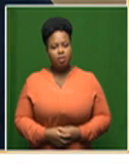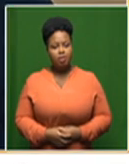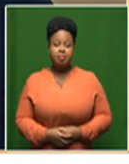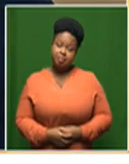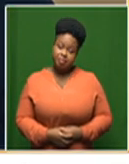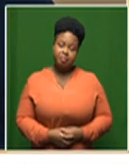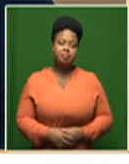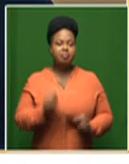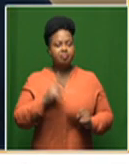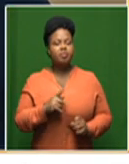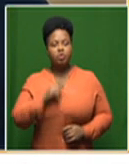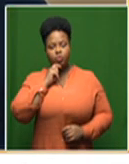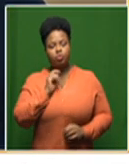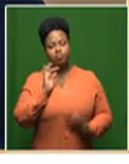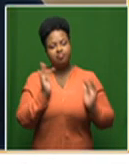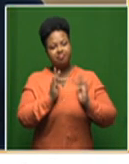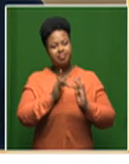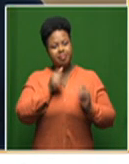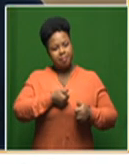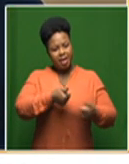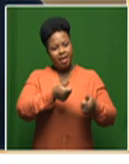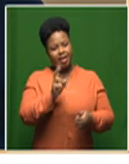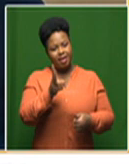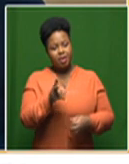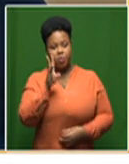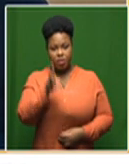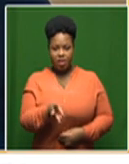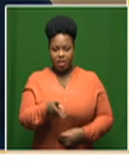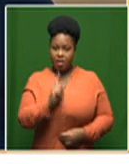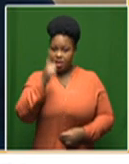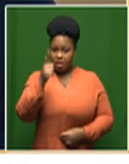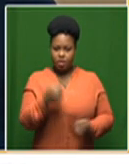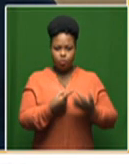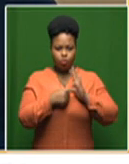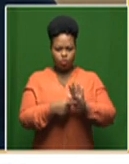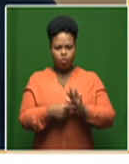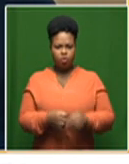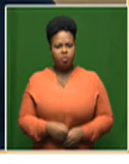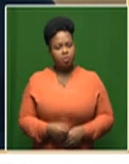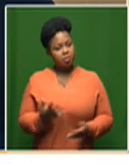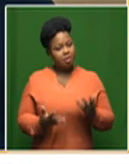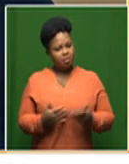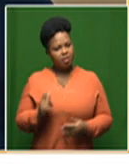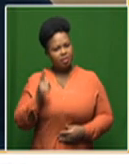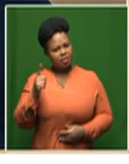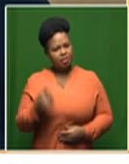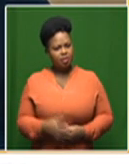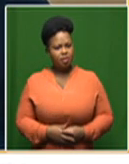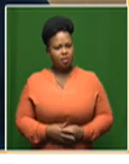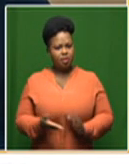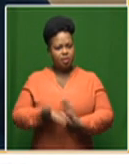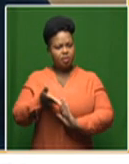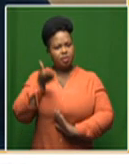Right, Vusi, well, I'm certain that we will be coming to you later on during the next program or sometime in the show, just to get an update on